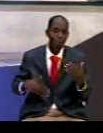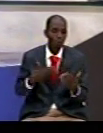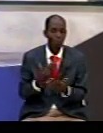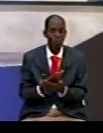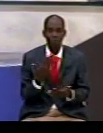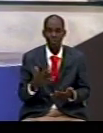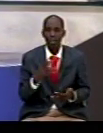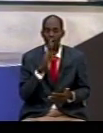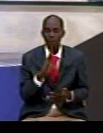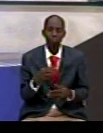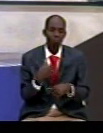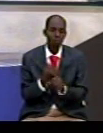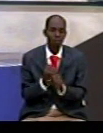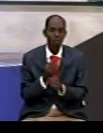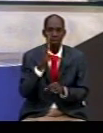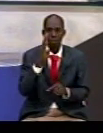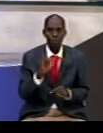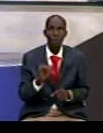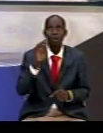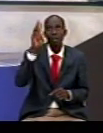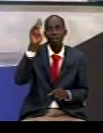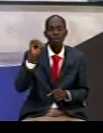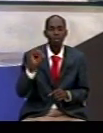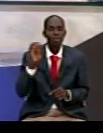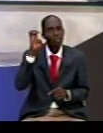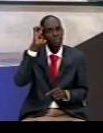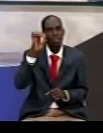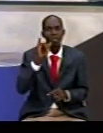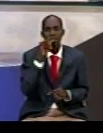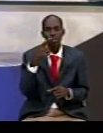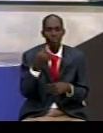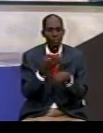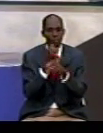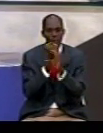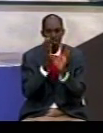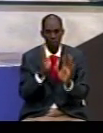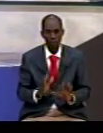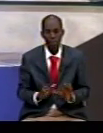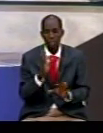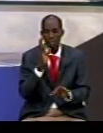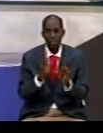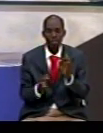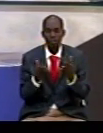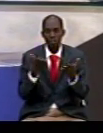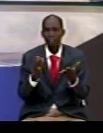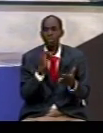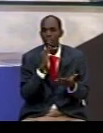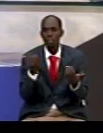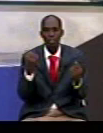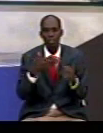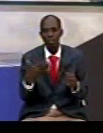made by him. He's the creator. And if there's anything missing in your life, missing in your